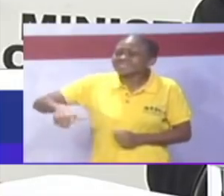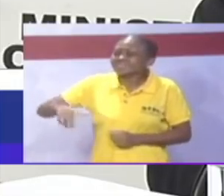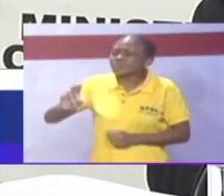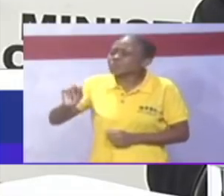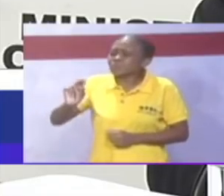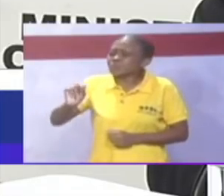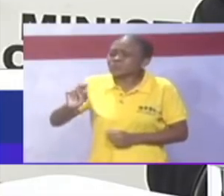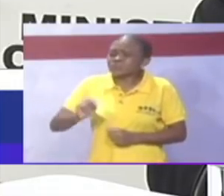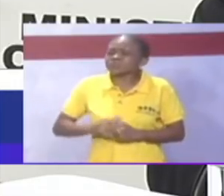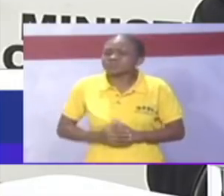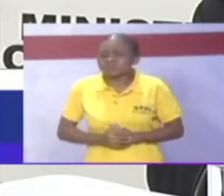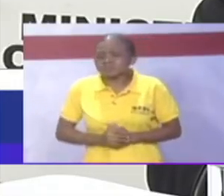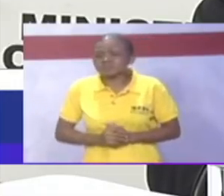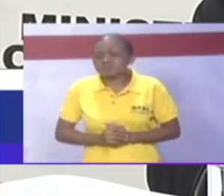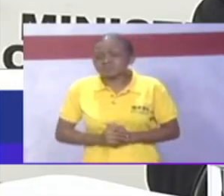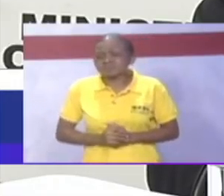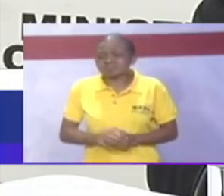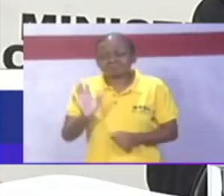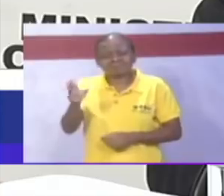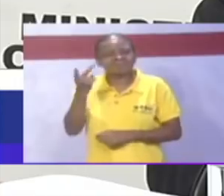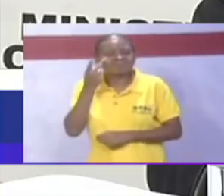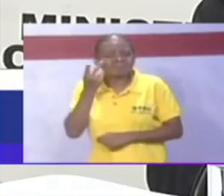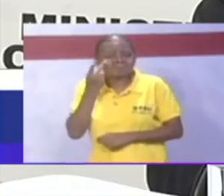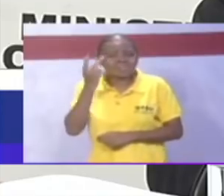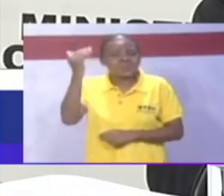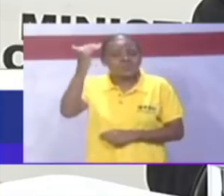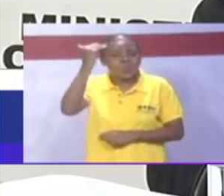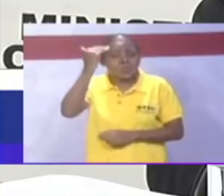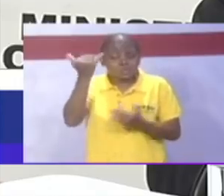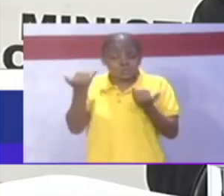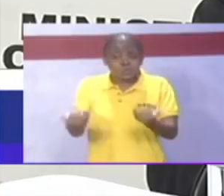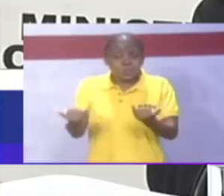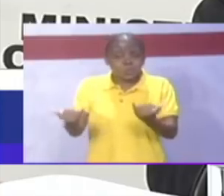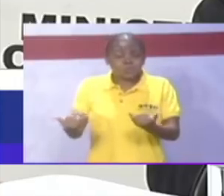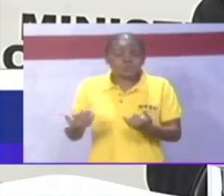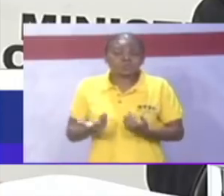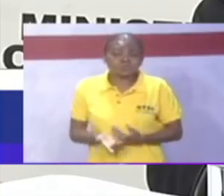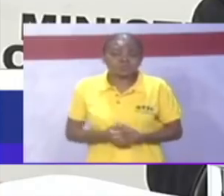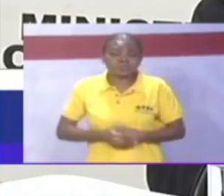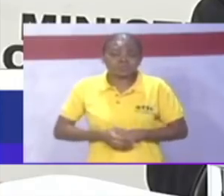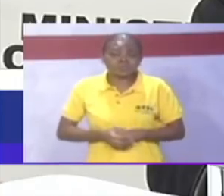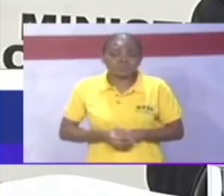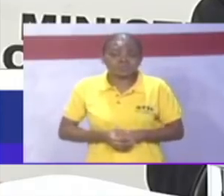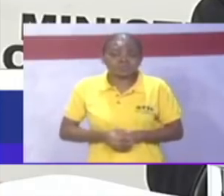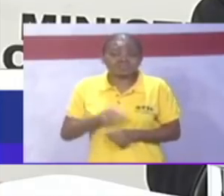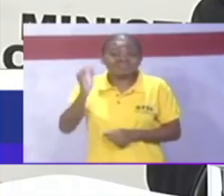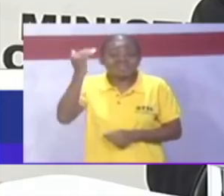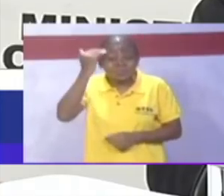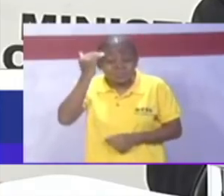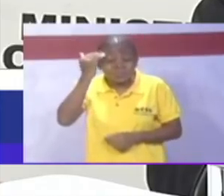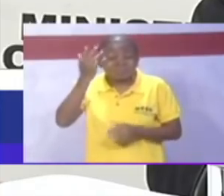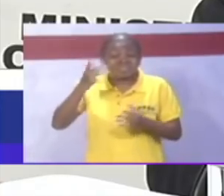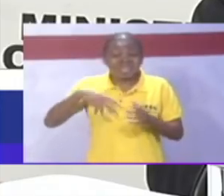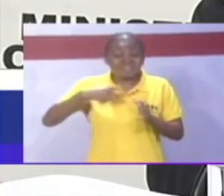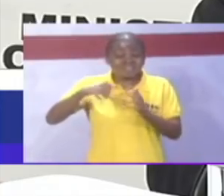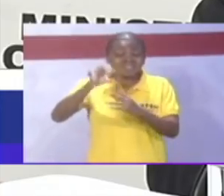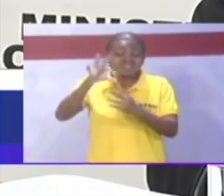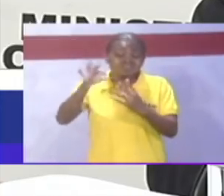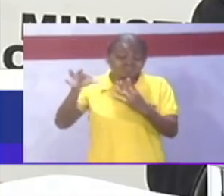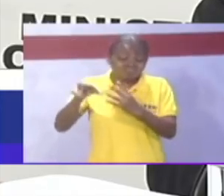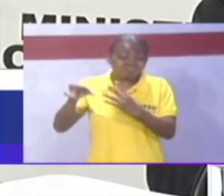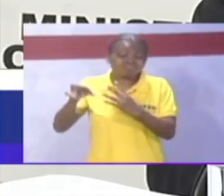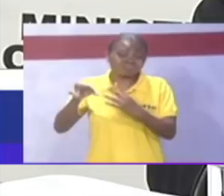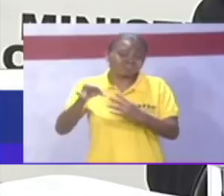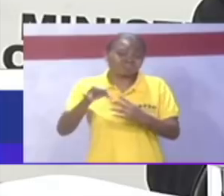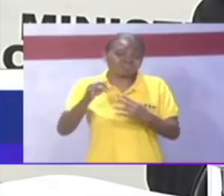are notified now, we are aware that this is another factor that we need to be concerned about, and it makes it even more important for us to follow